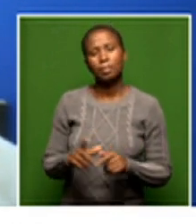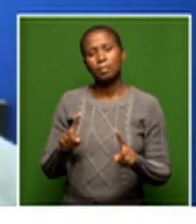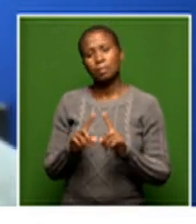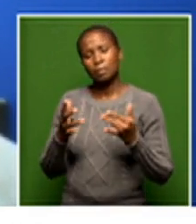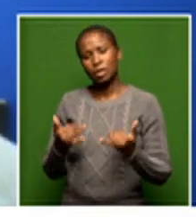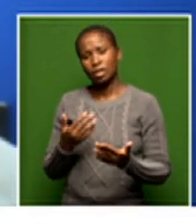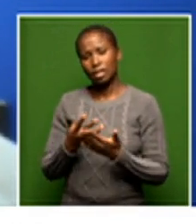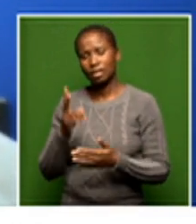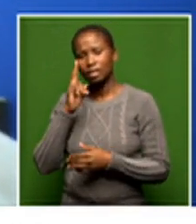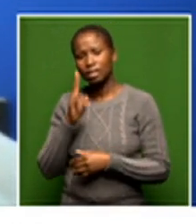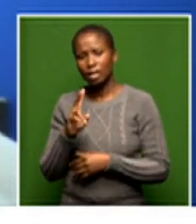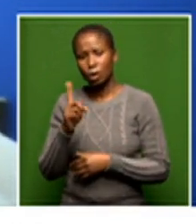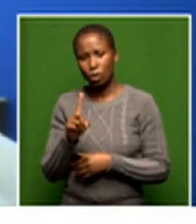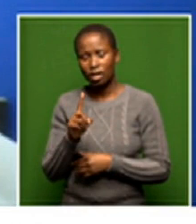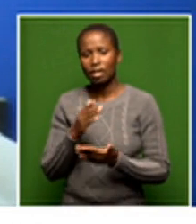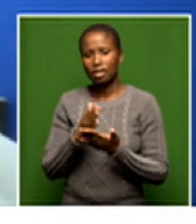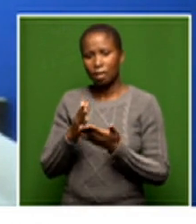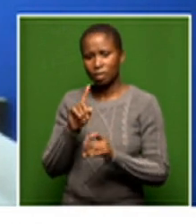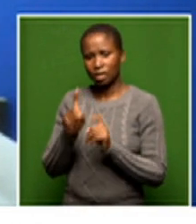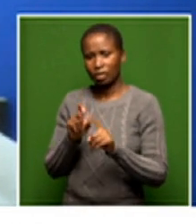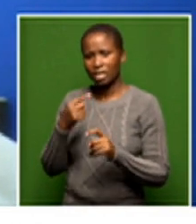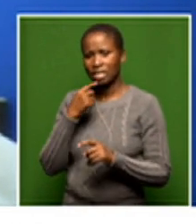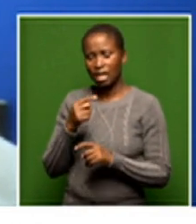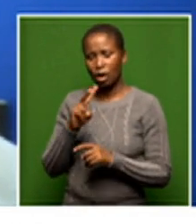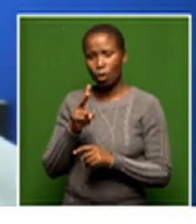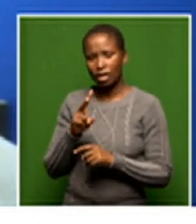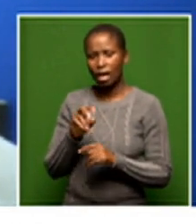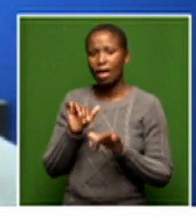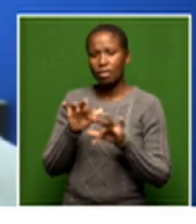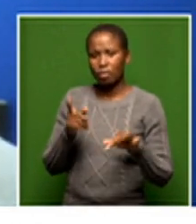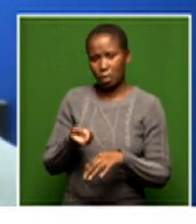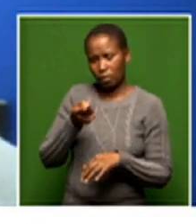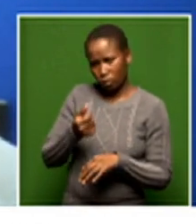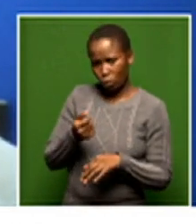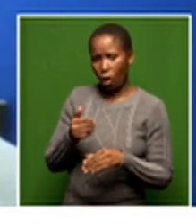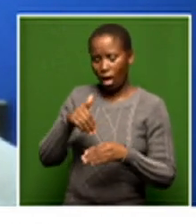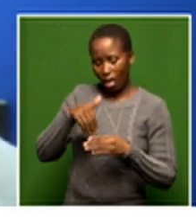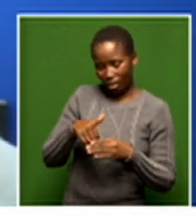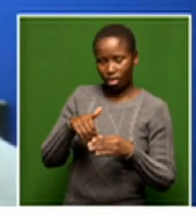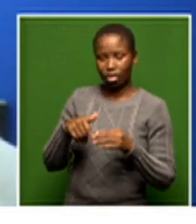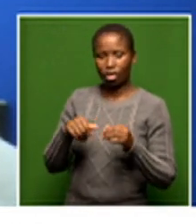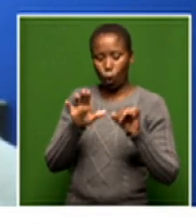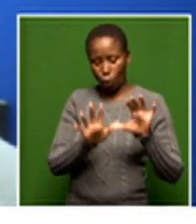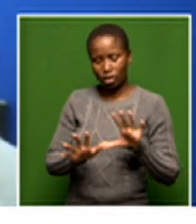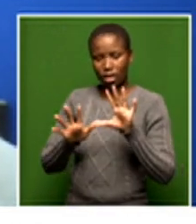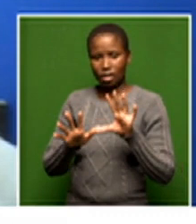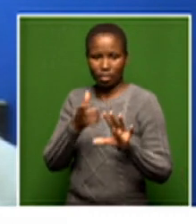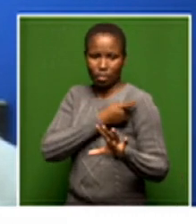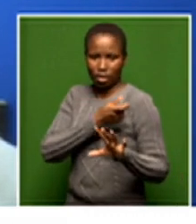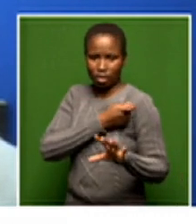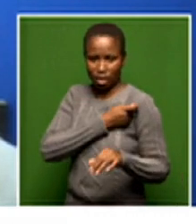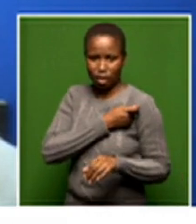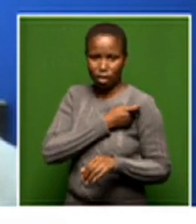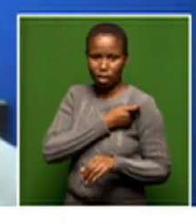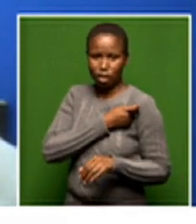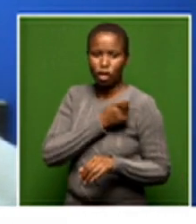the Perk Survey, saying that 2/3 of people on the continent actually want to be vaccinated. And as we